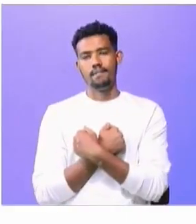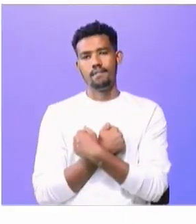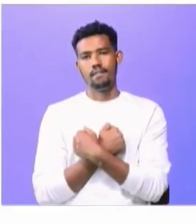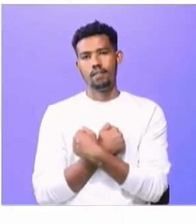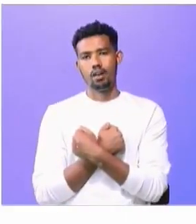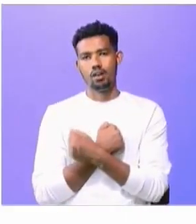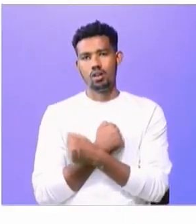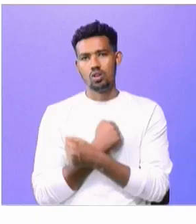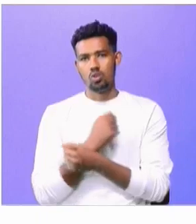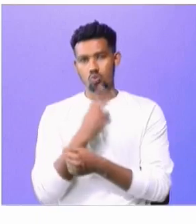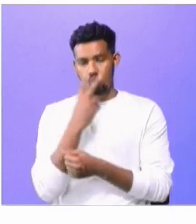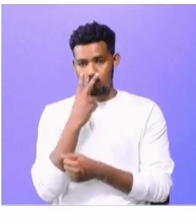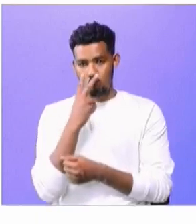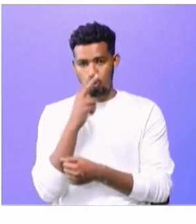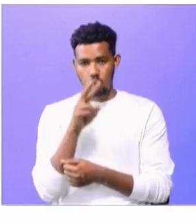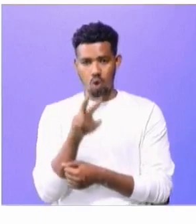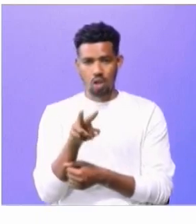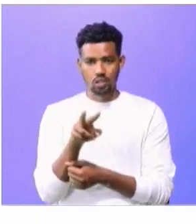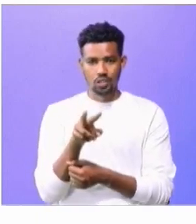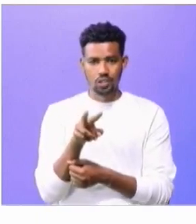watching